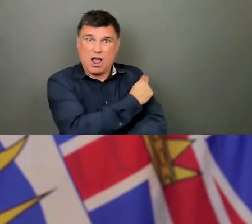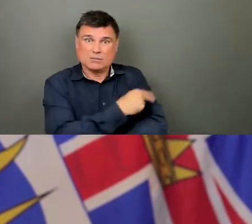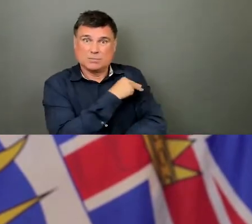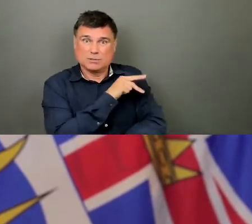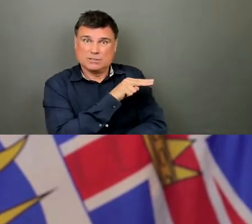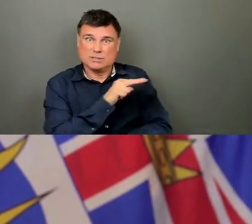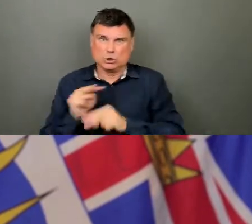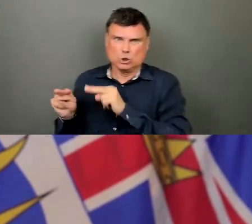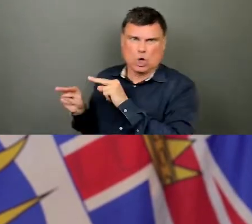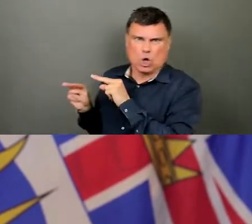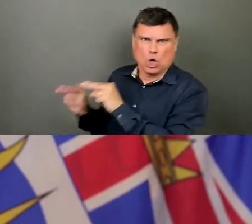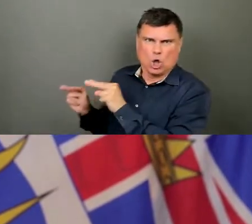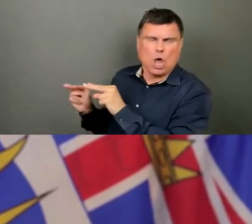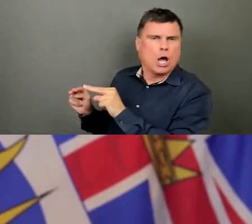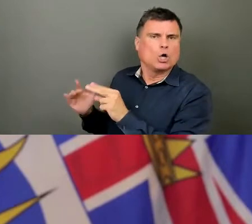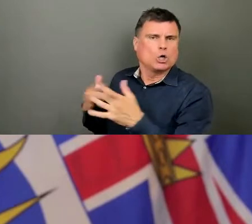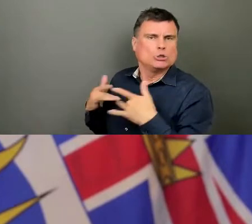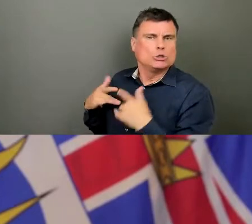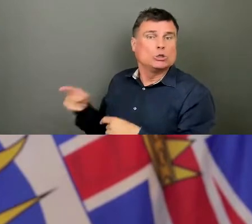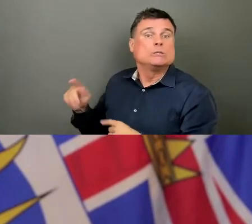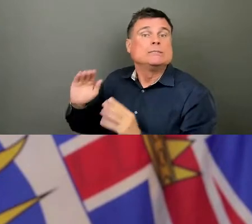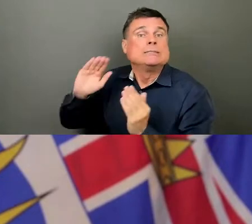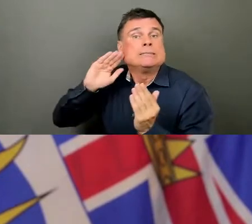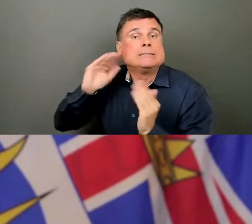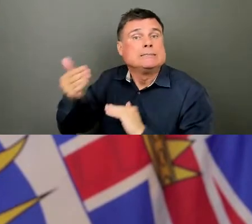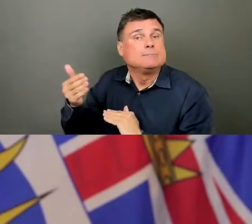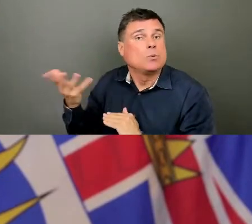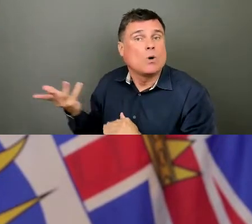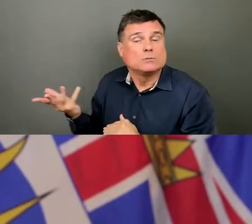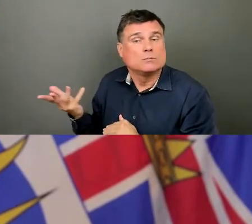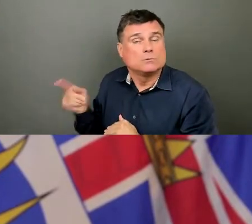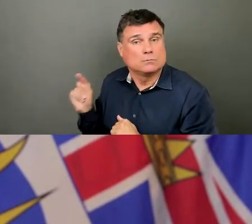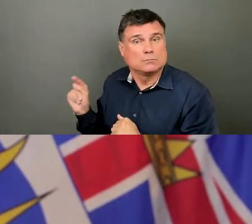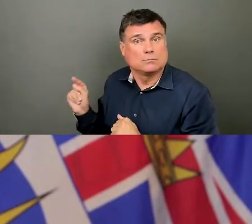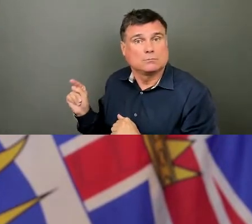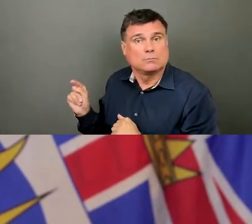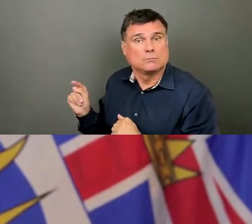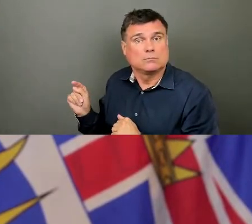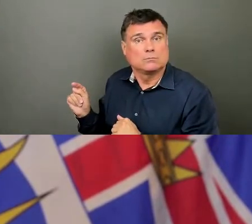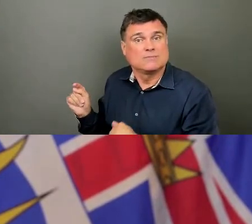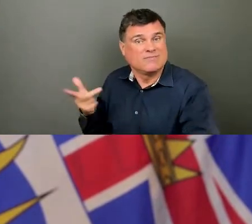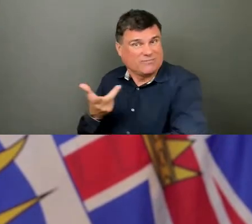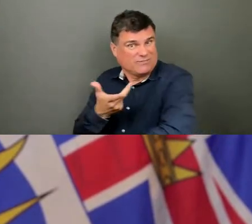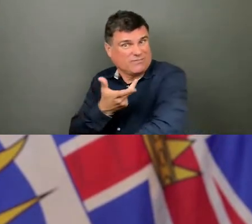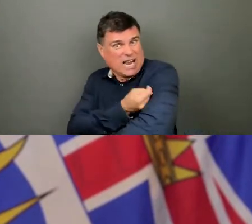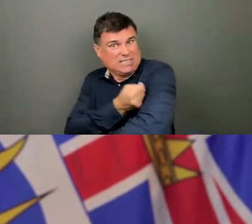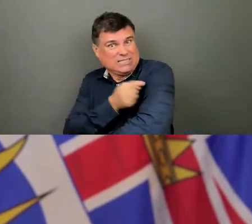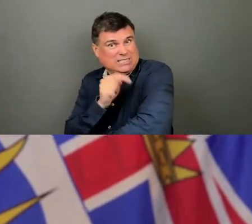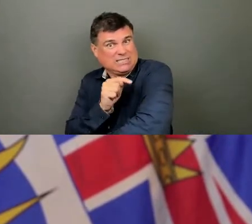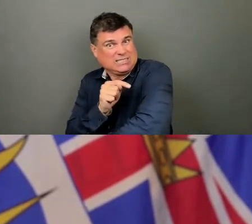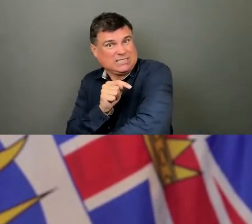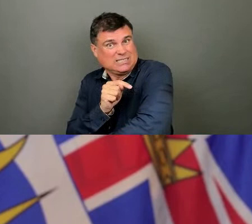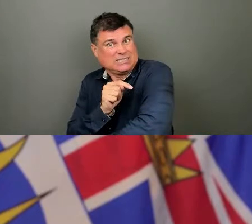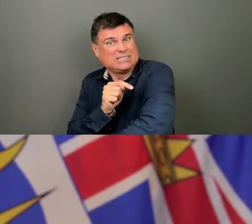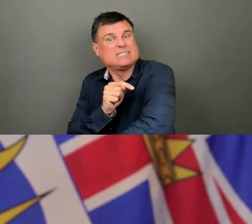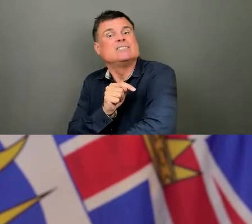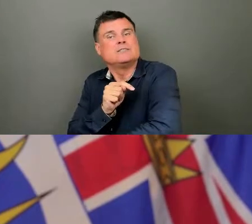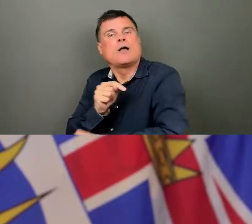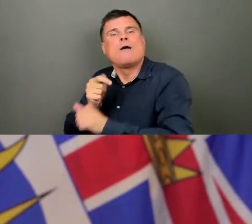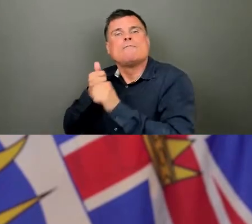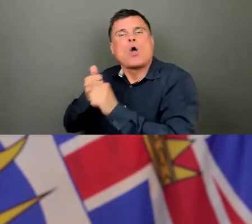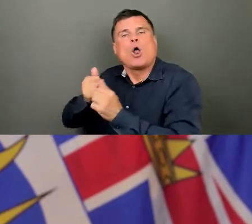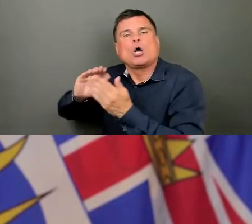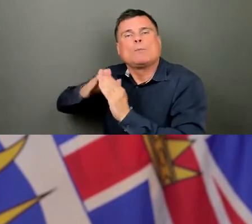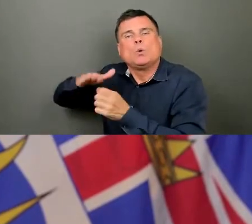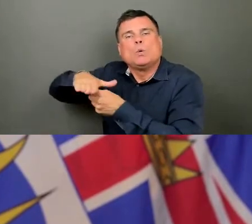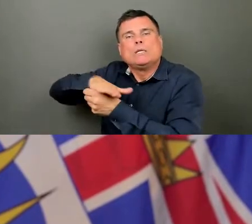now, but it really looks like it's a function of immunization in the community. And where you have rates